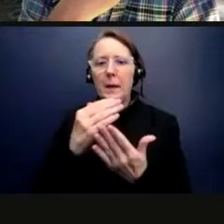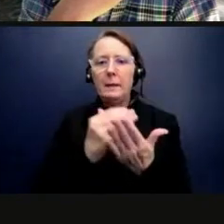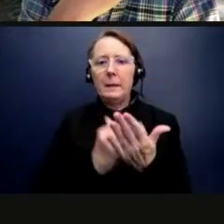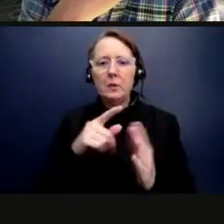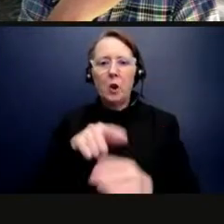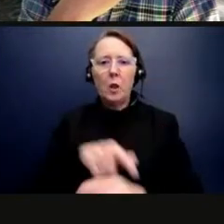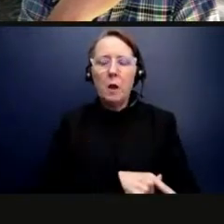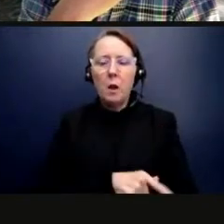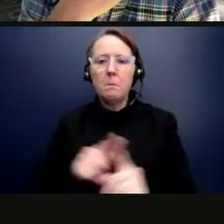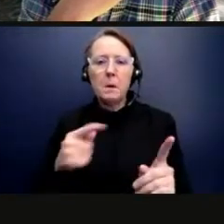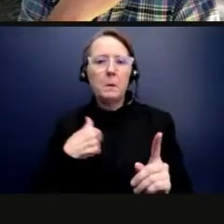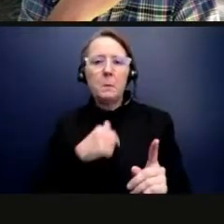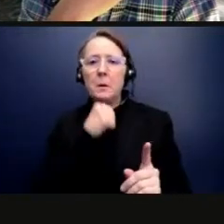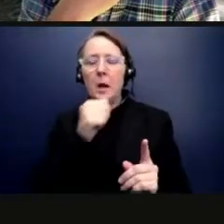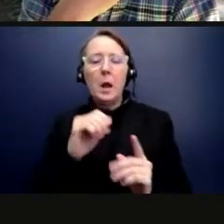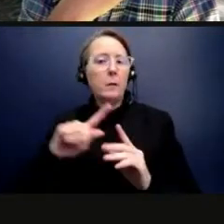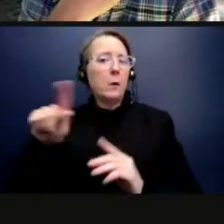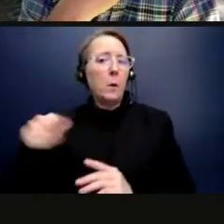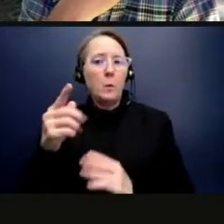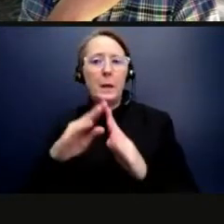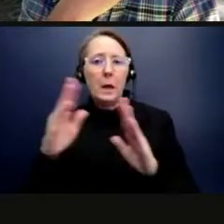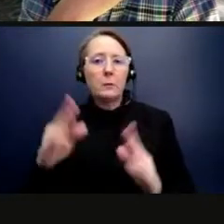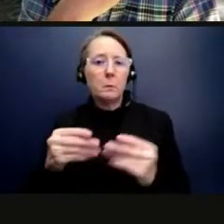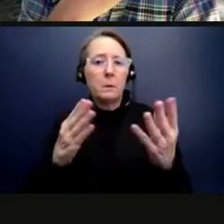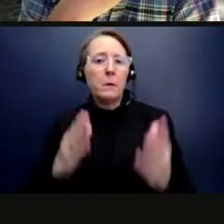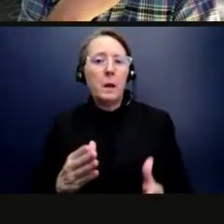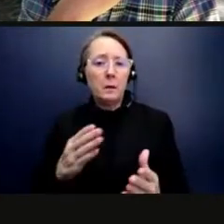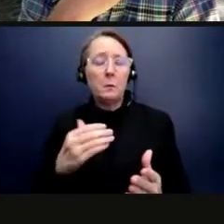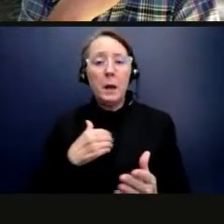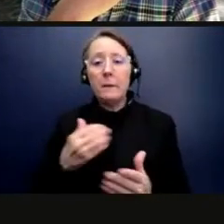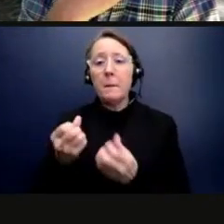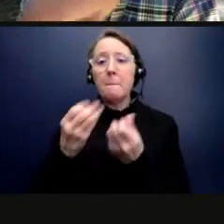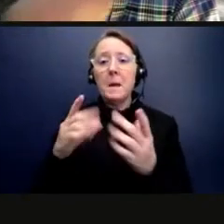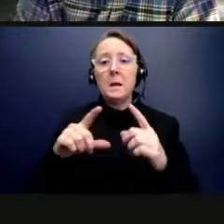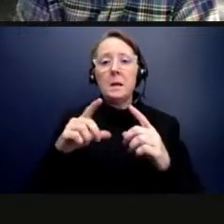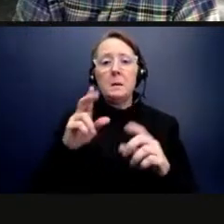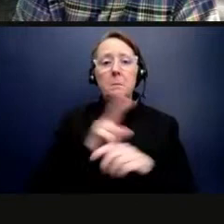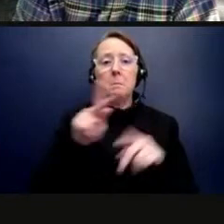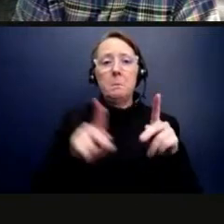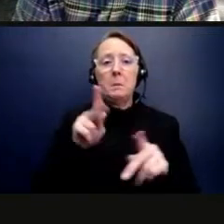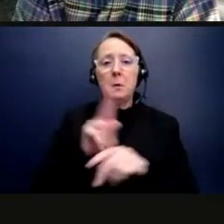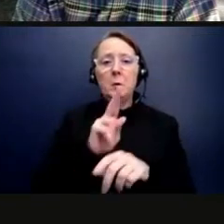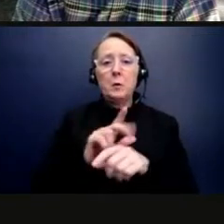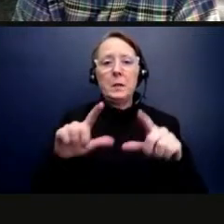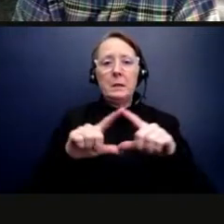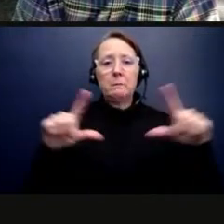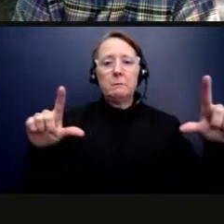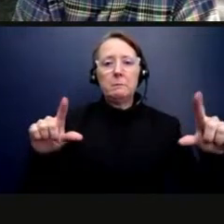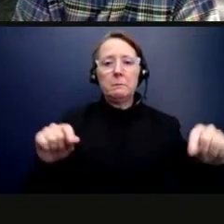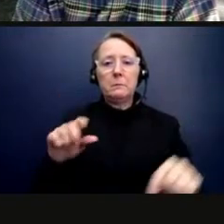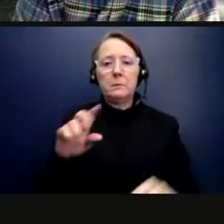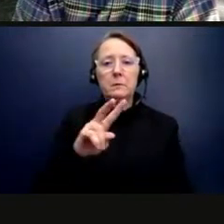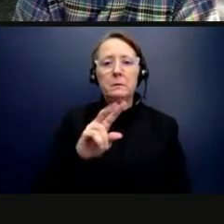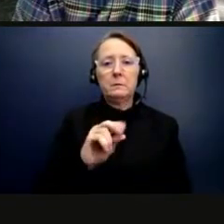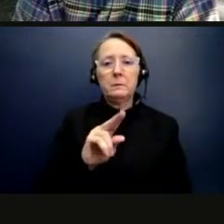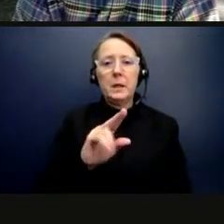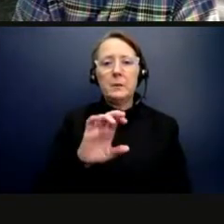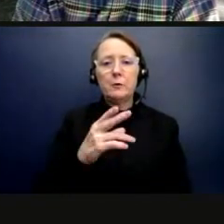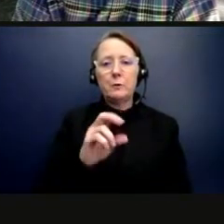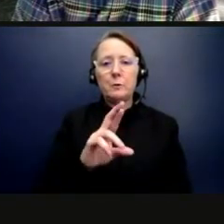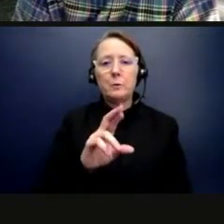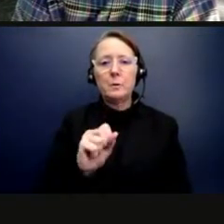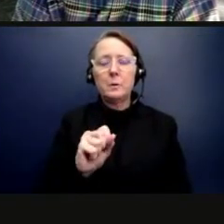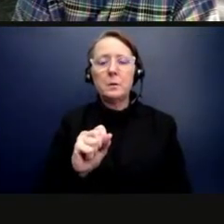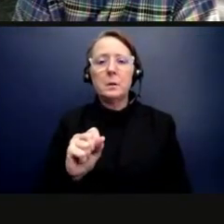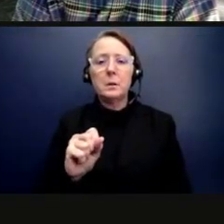not the only housing provider, and we do have a lot of voucher utilization. It really comes down to when HUD can get